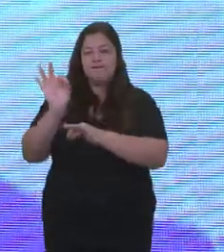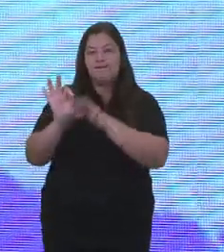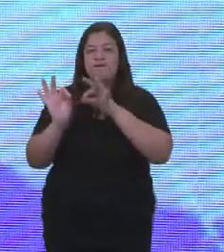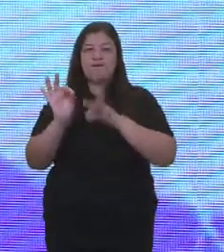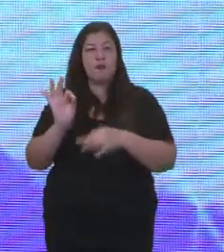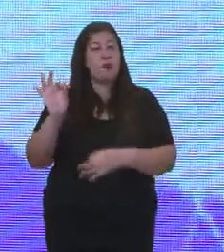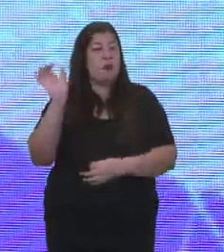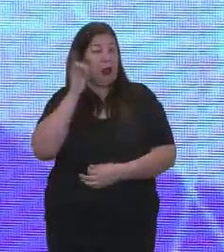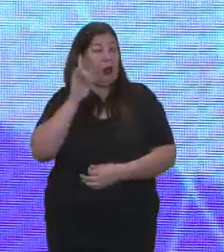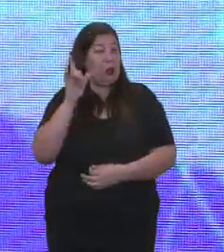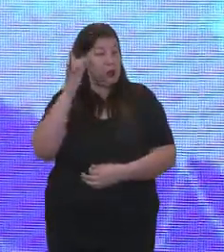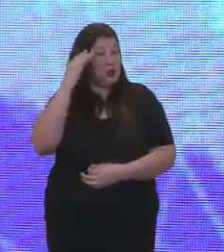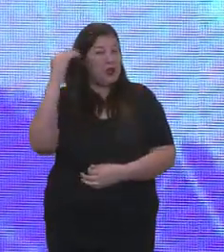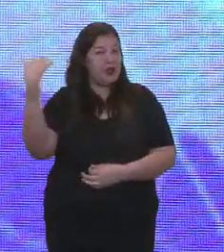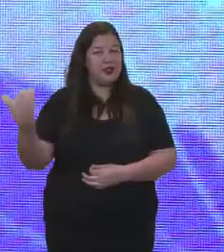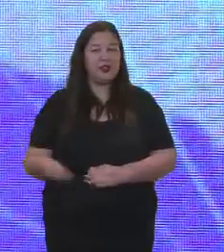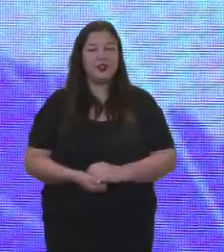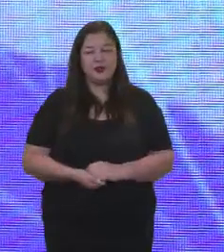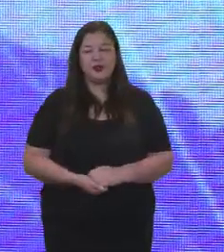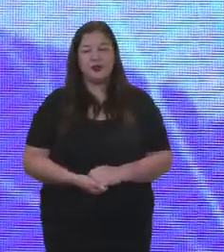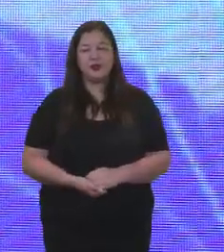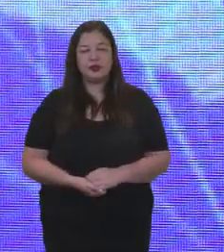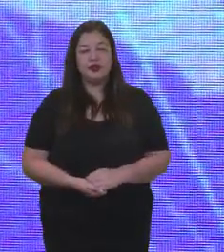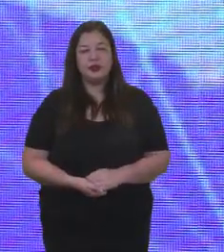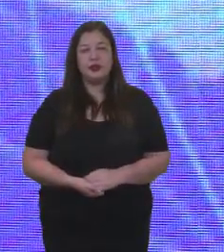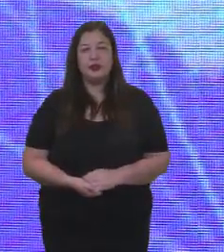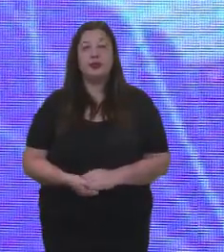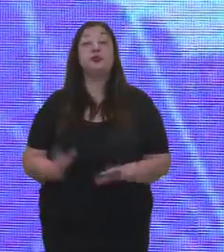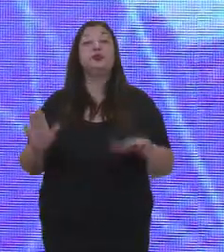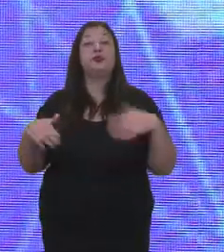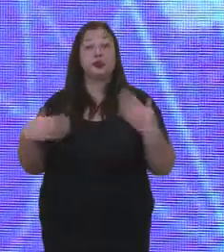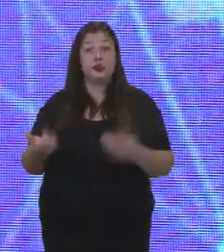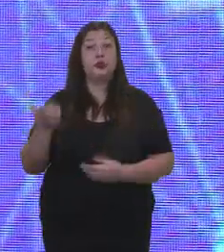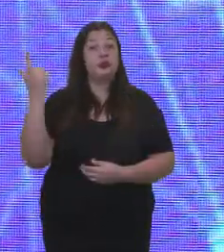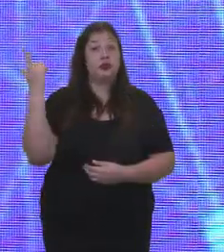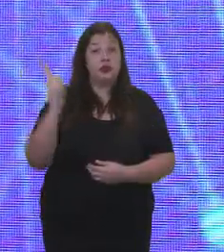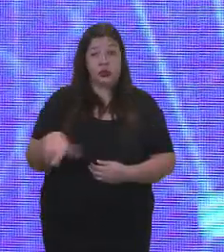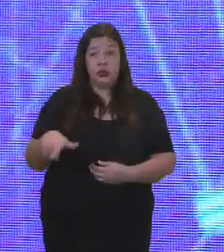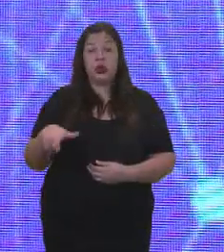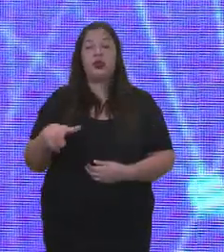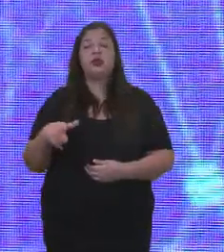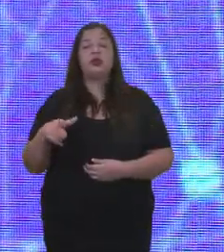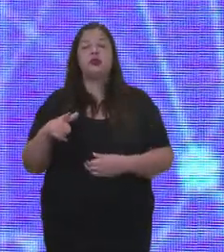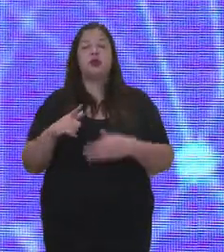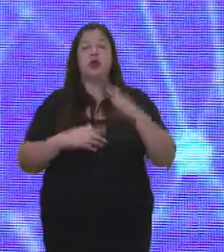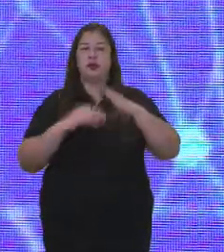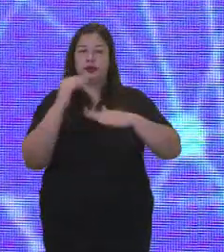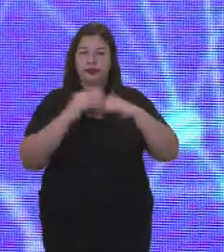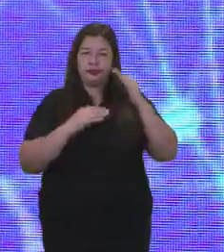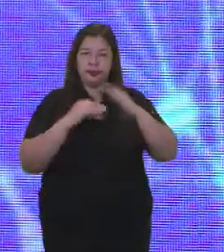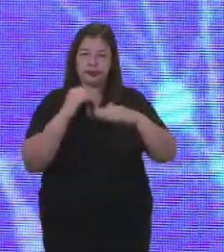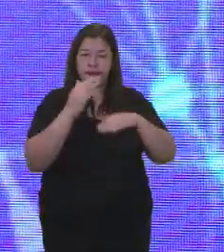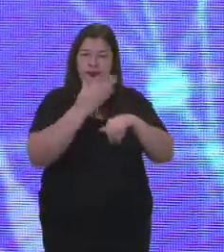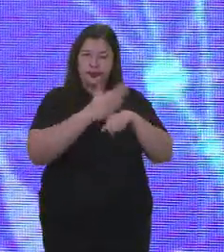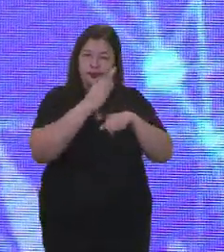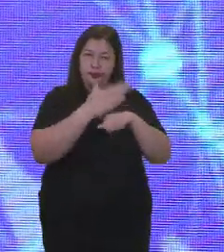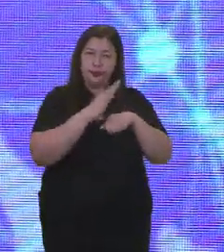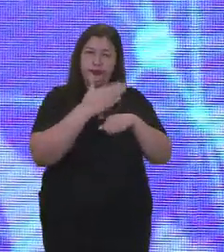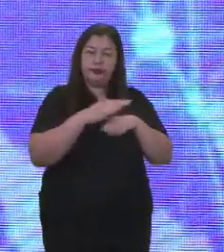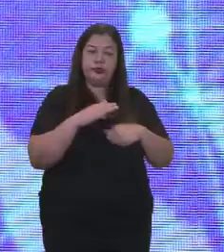3D showcase. It was very successful. And then I did one more